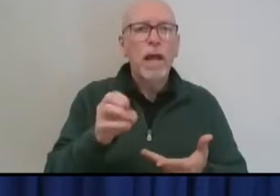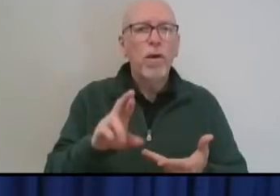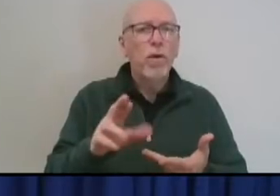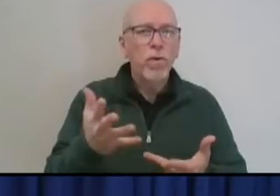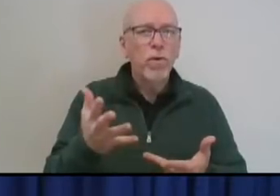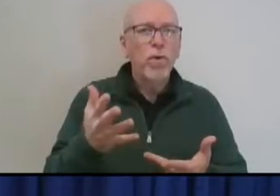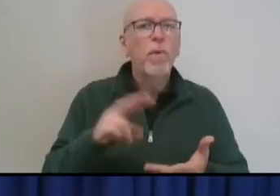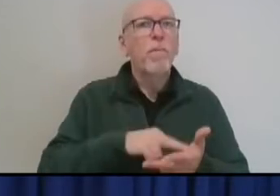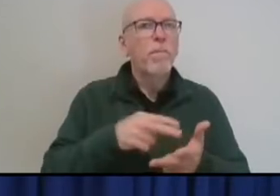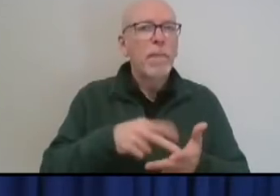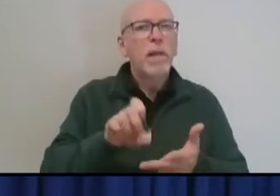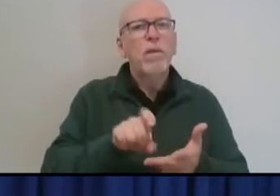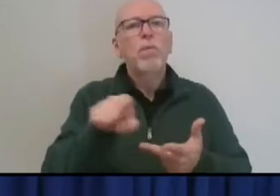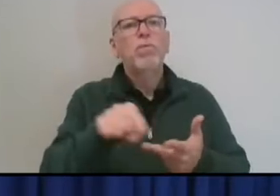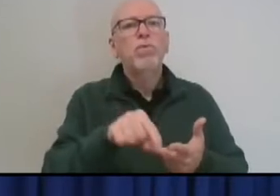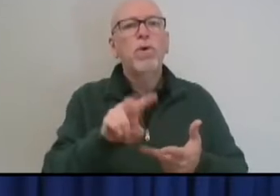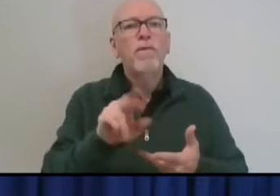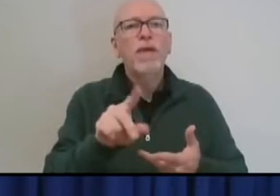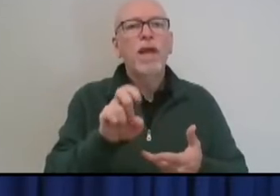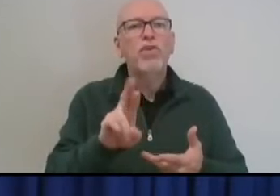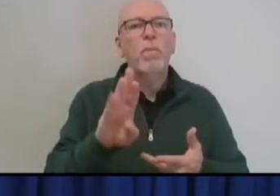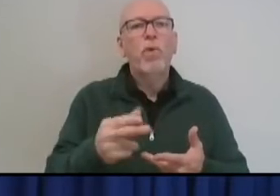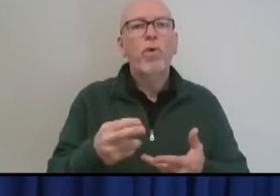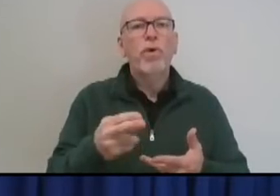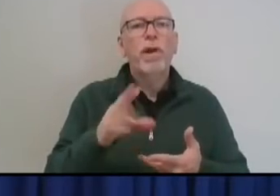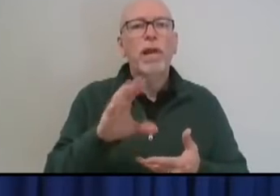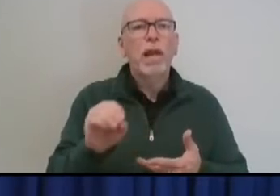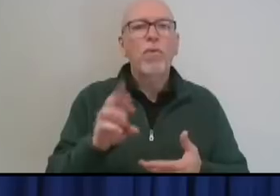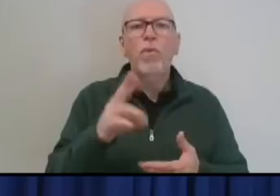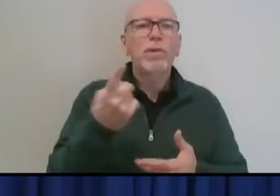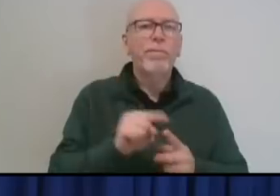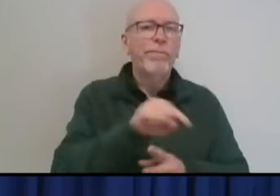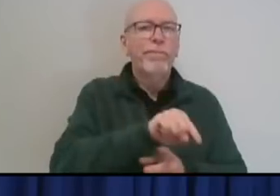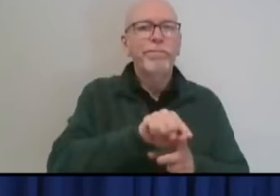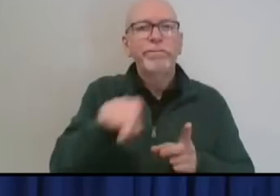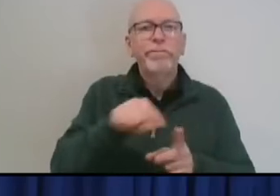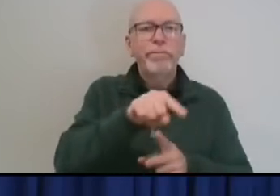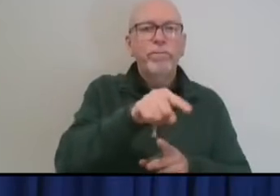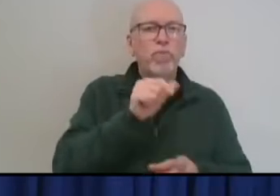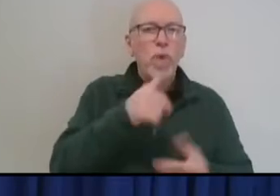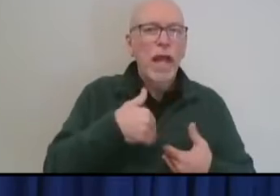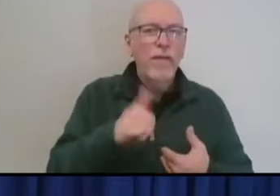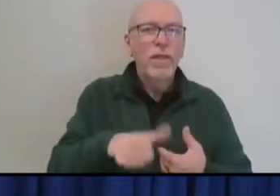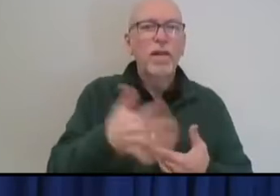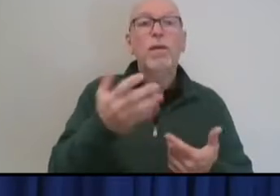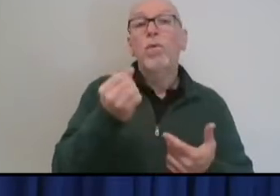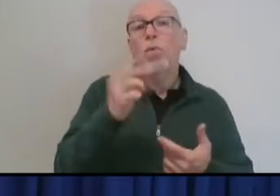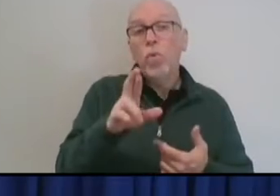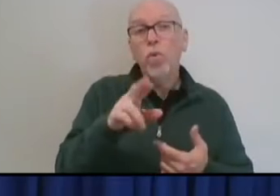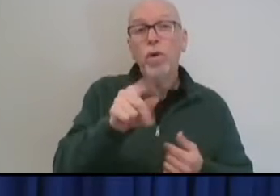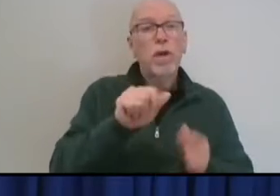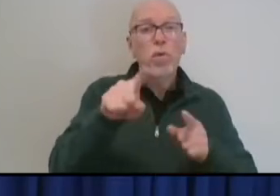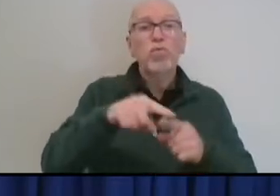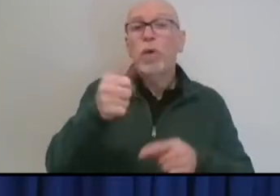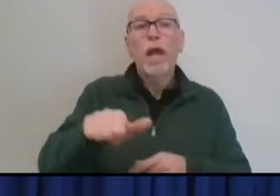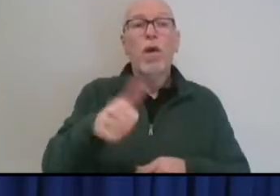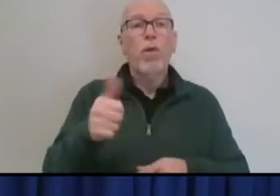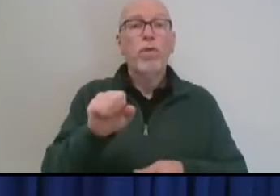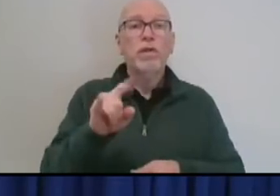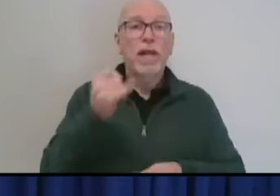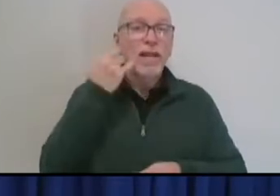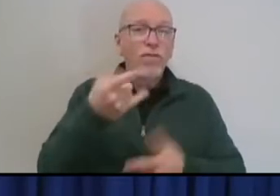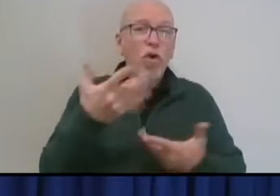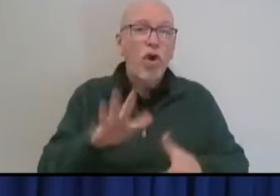you're going to go to Vanderbilt County or something nearby that can accommodate, or you're going to go to any of the other sites if you're 50